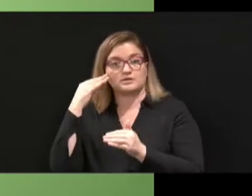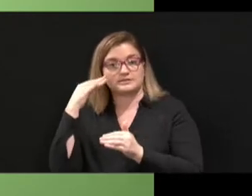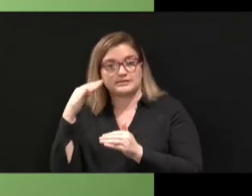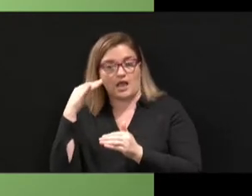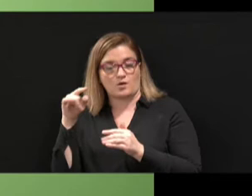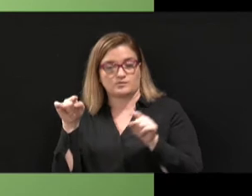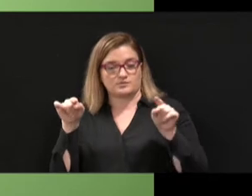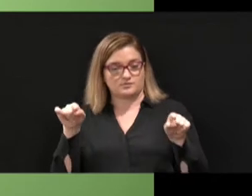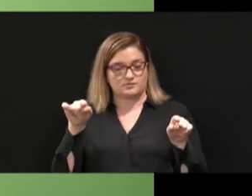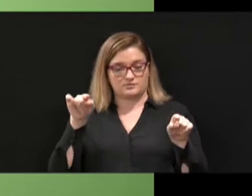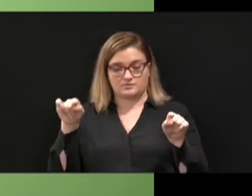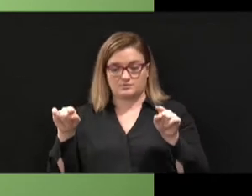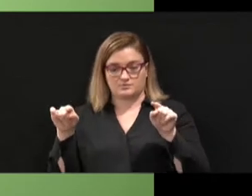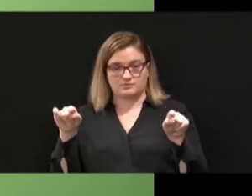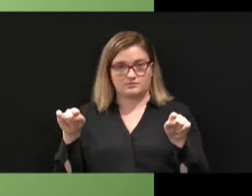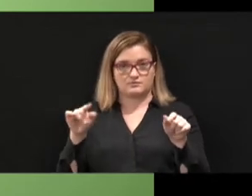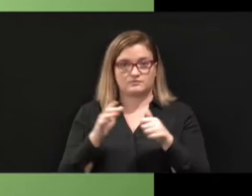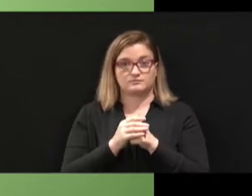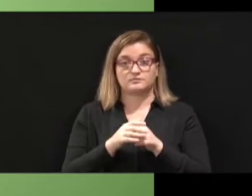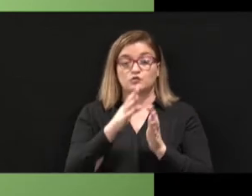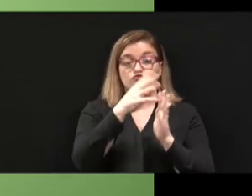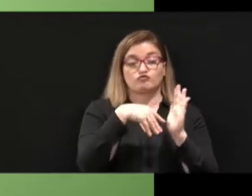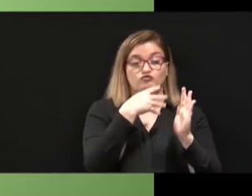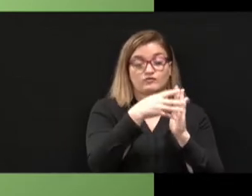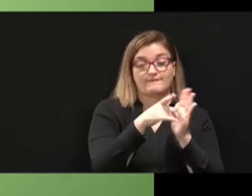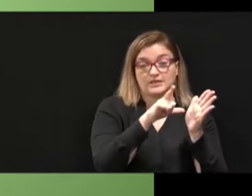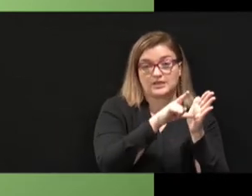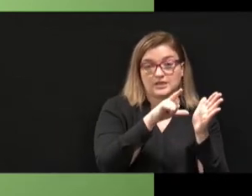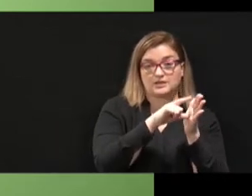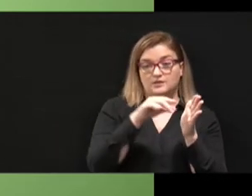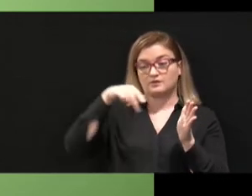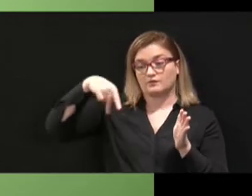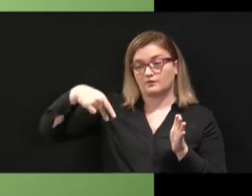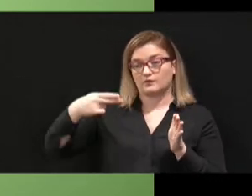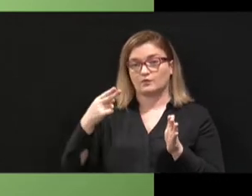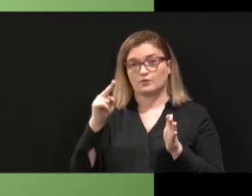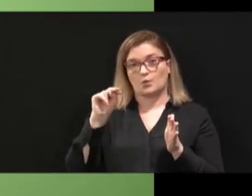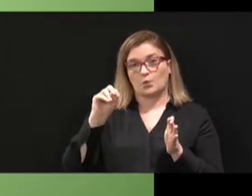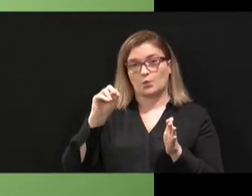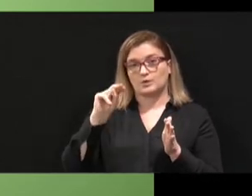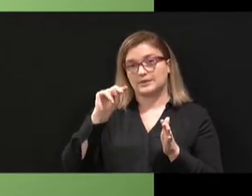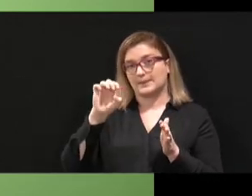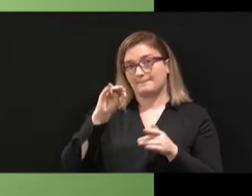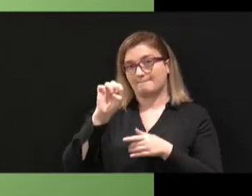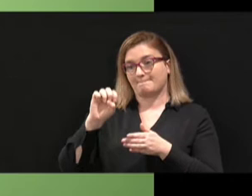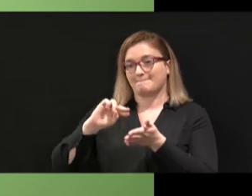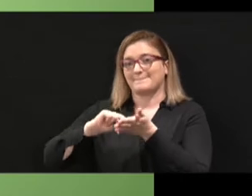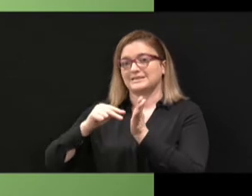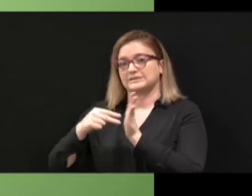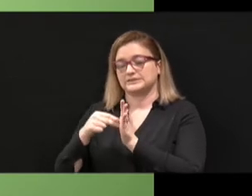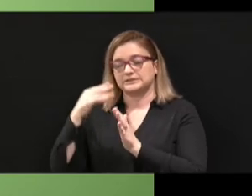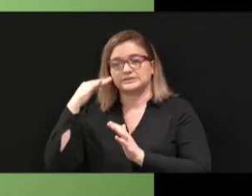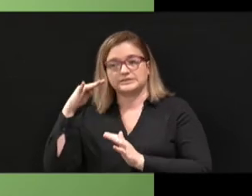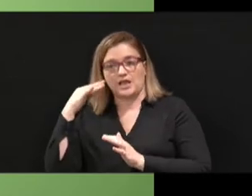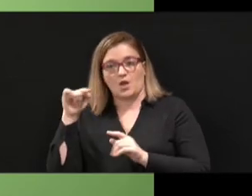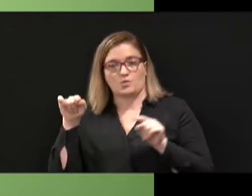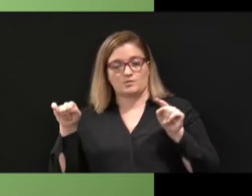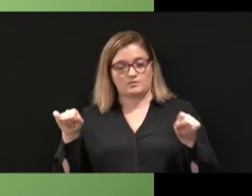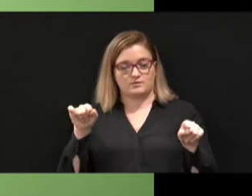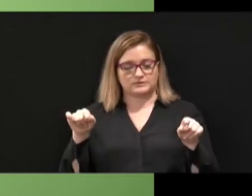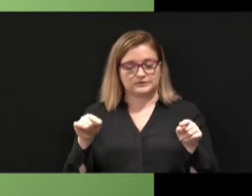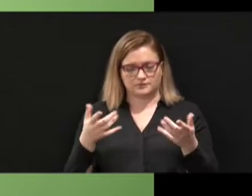The graphemes, again, being the letters, and the phonemes being the sound. We talked about